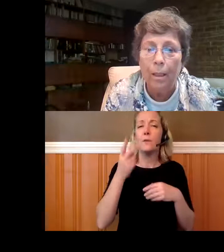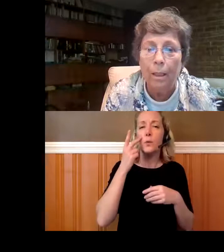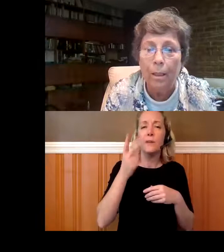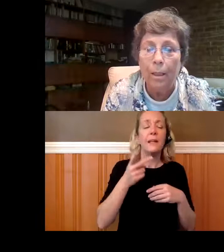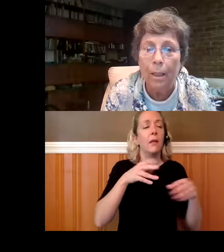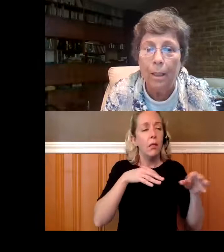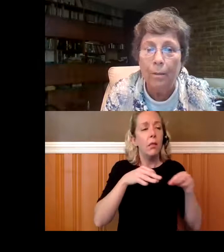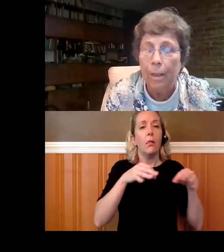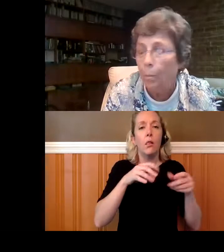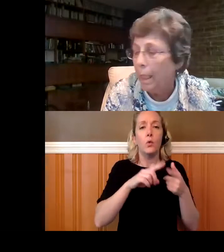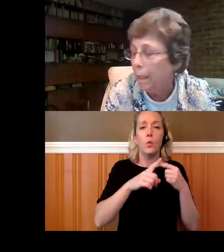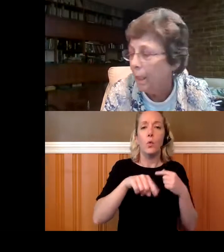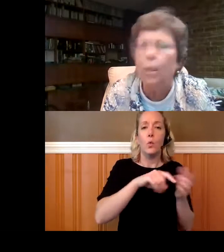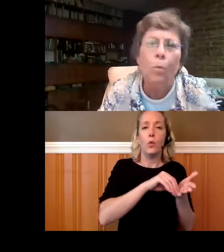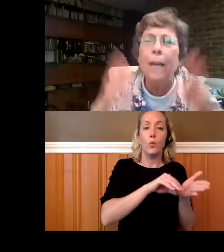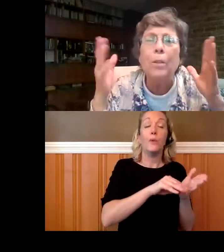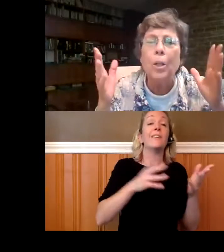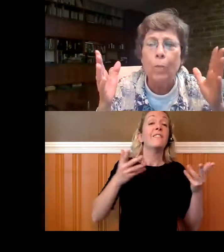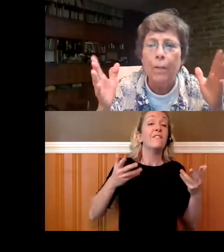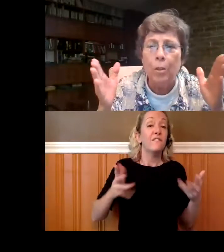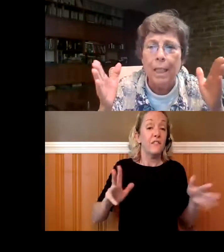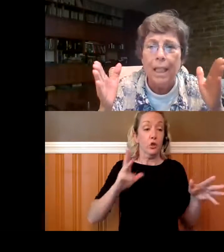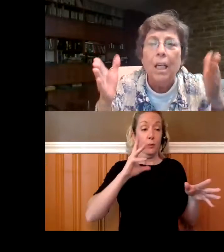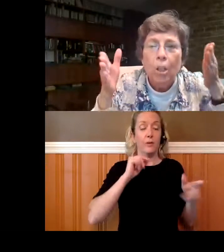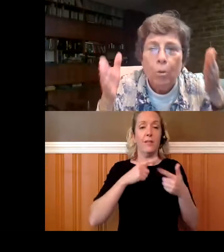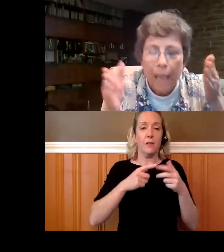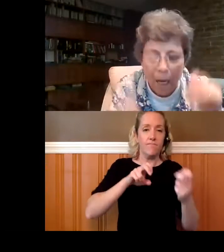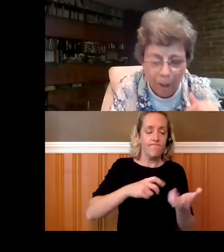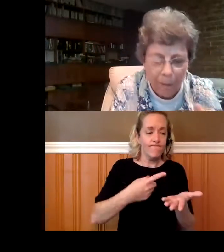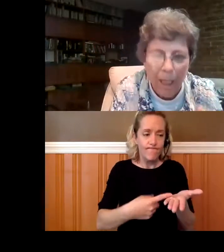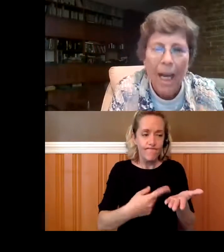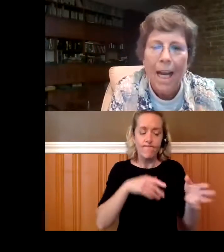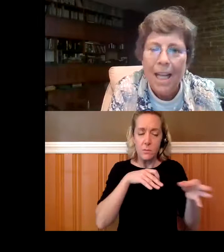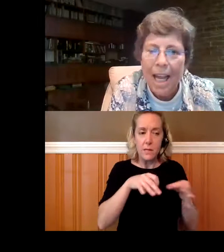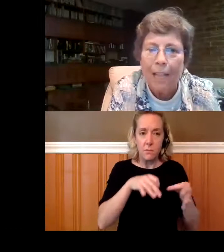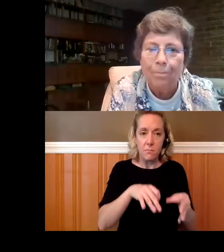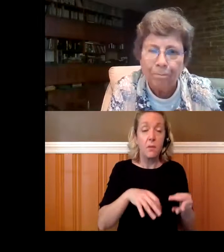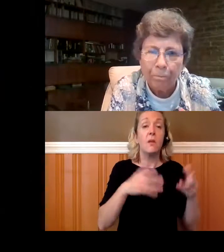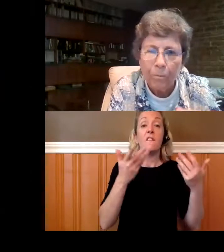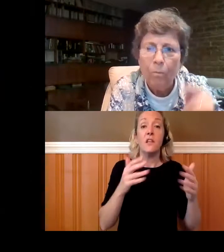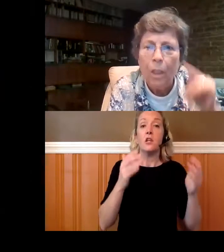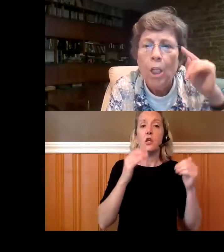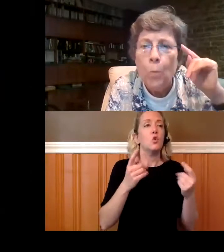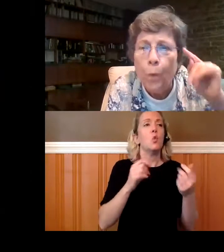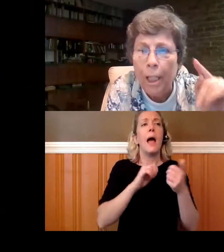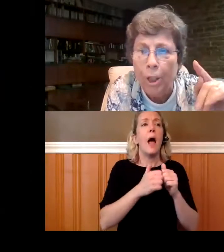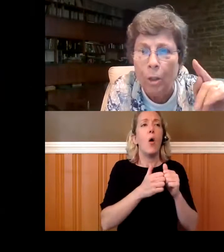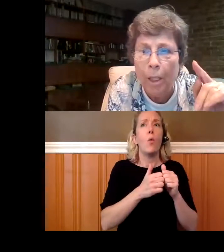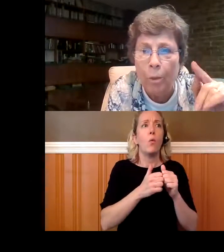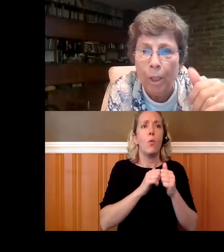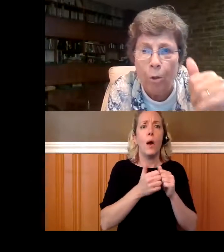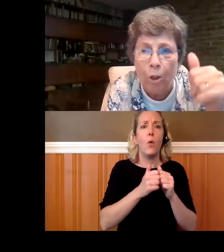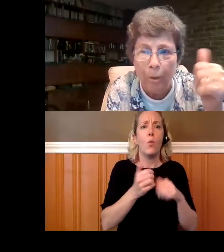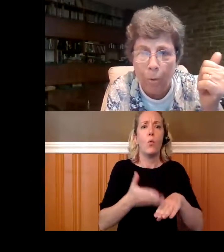you tell them, and then you brainstorm. Here's what I told you before, that how are the student going to know what works and what